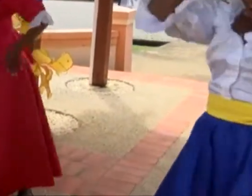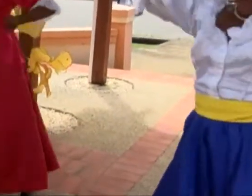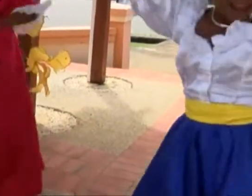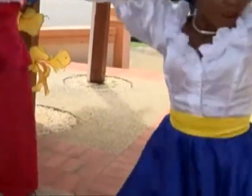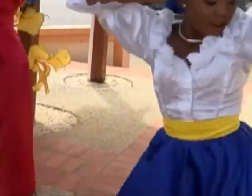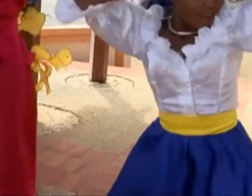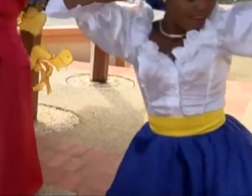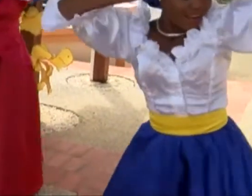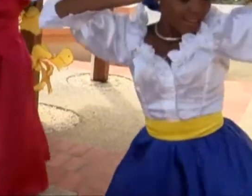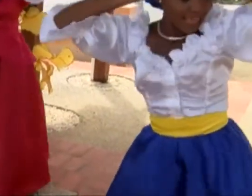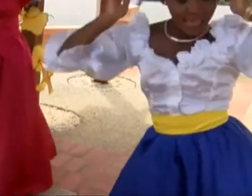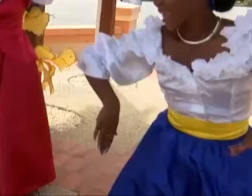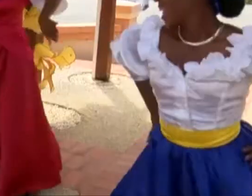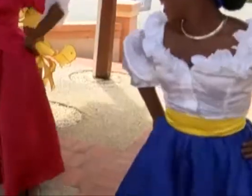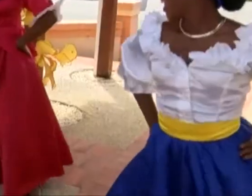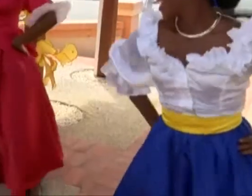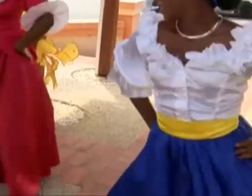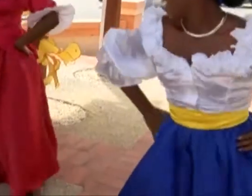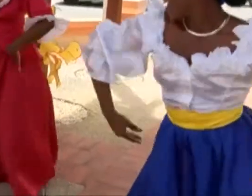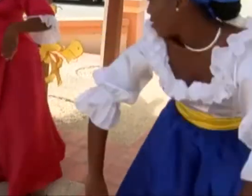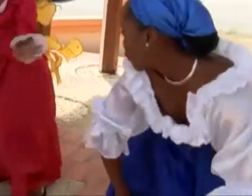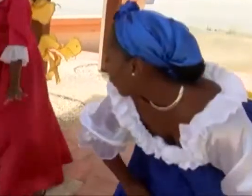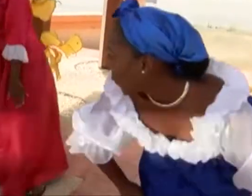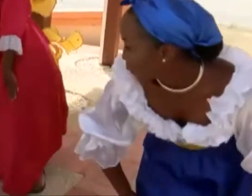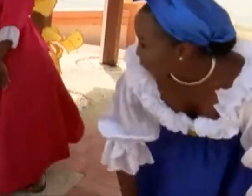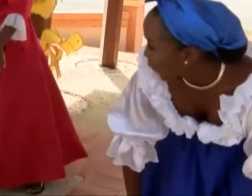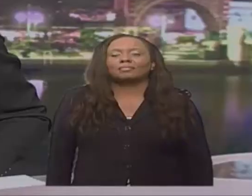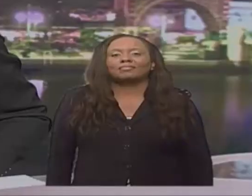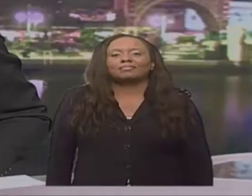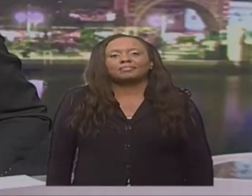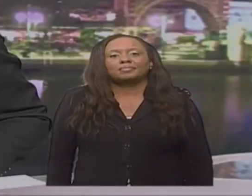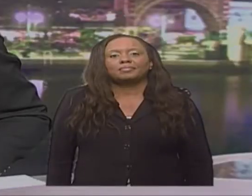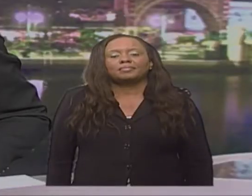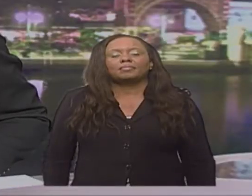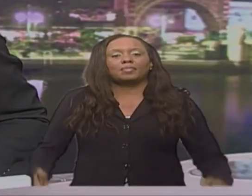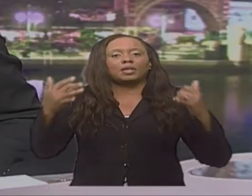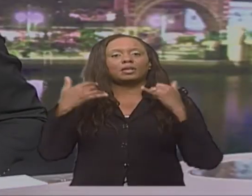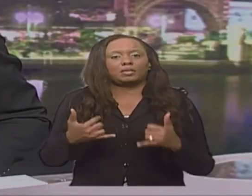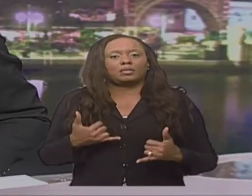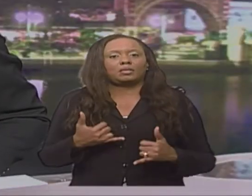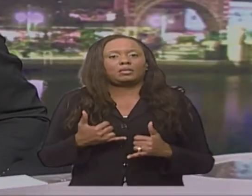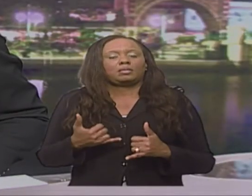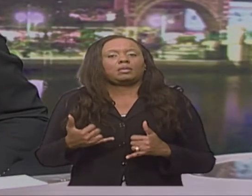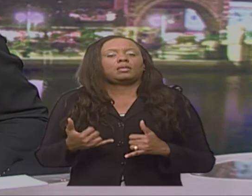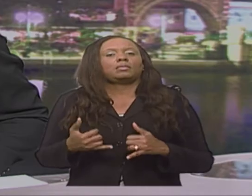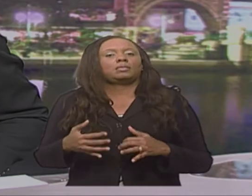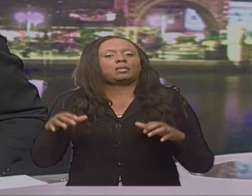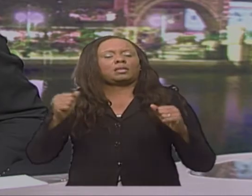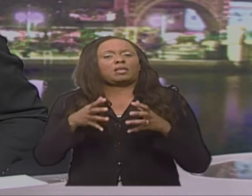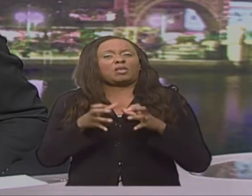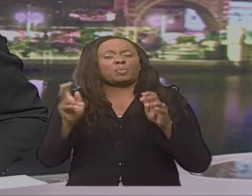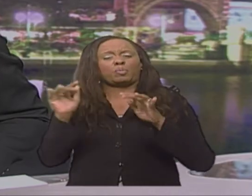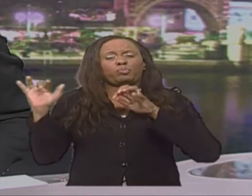RPB, and Marsville. Sharika Griffith, CBC News. Thanks so much, Sharika. Well, despite a record-breaking